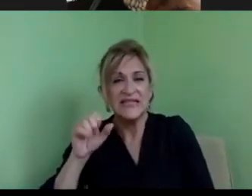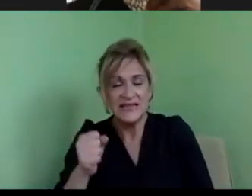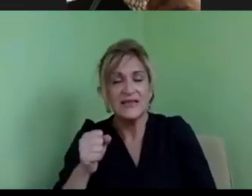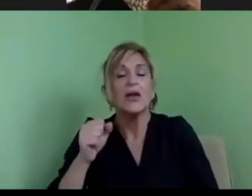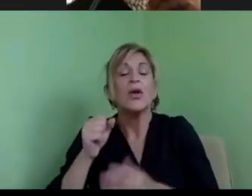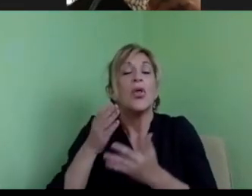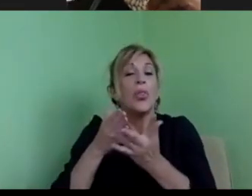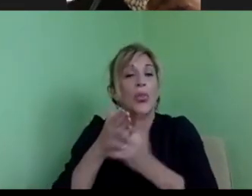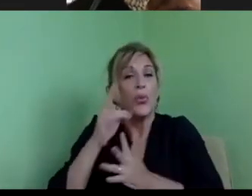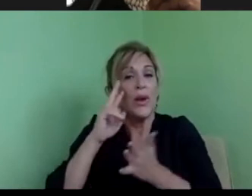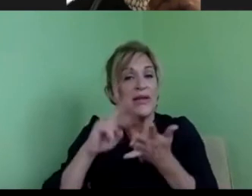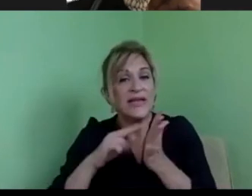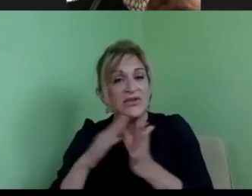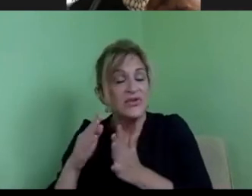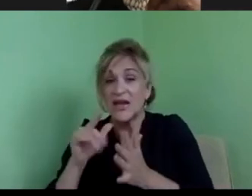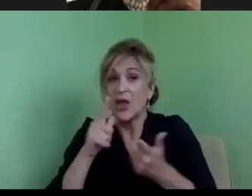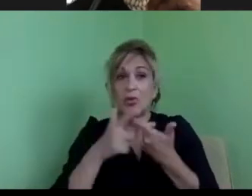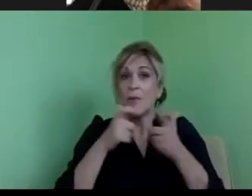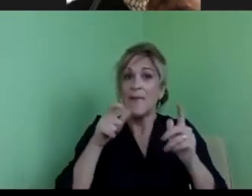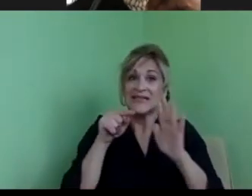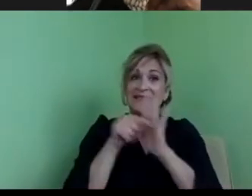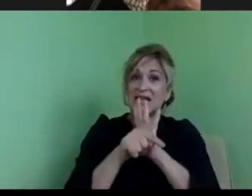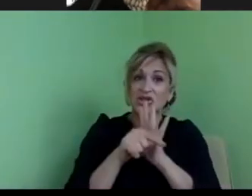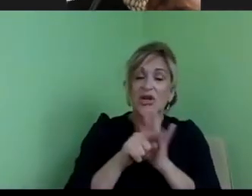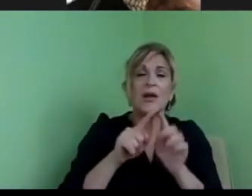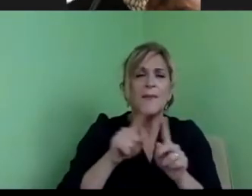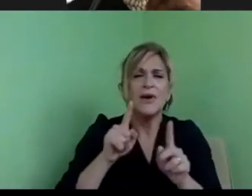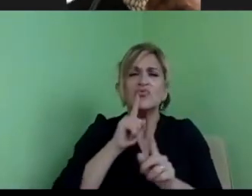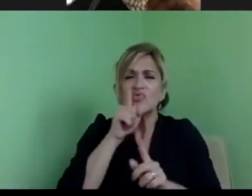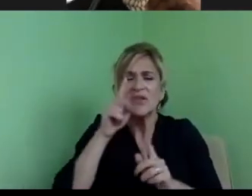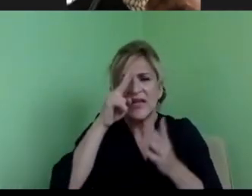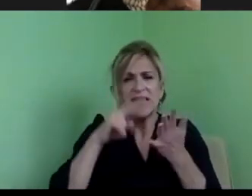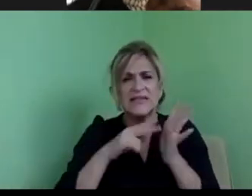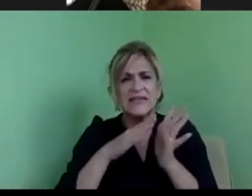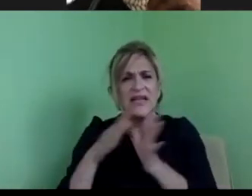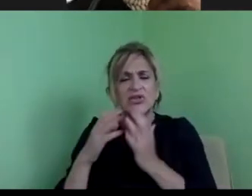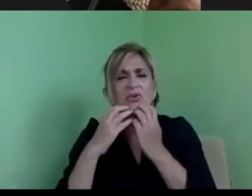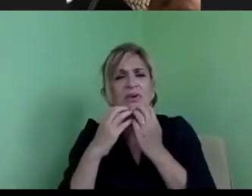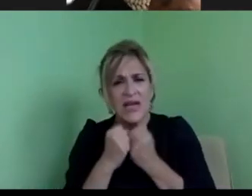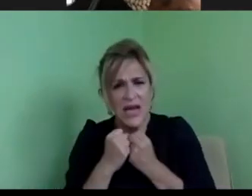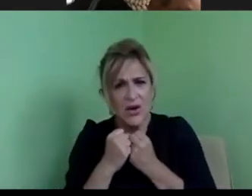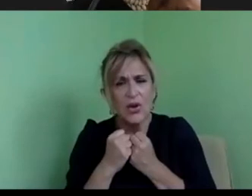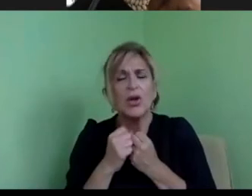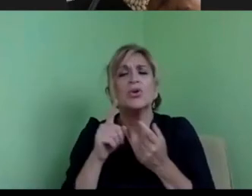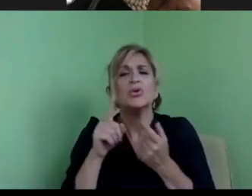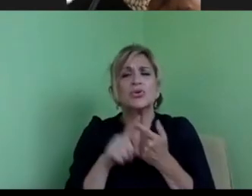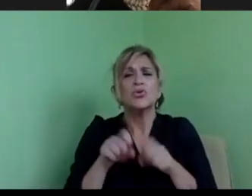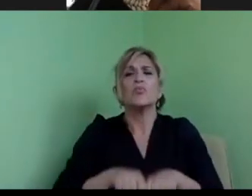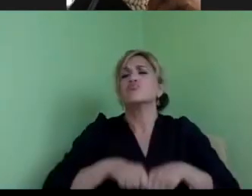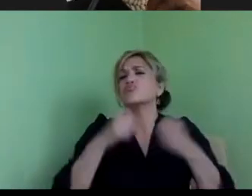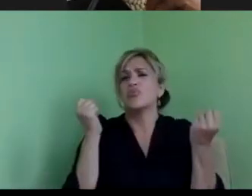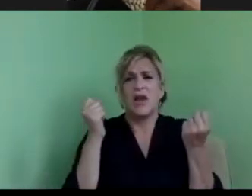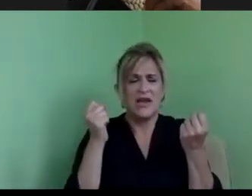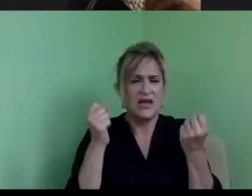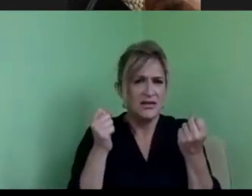not through mass slaughter and disavowal but through intensive intentional care to break beautifully crafted ceramic